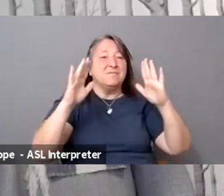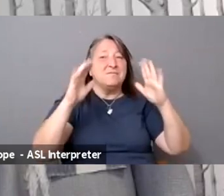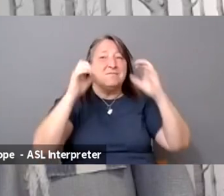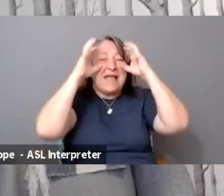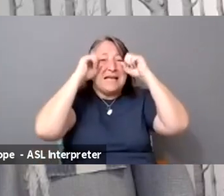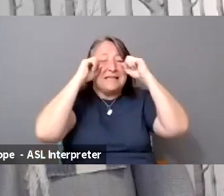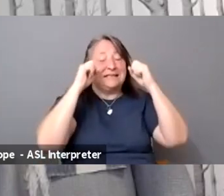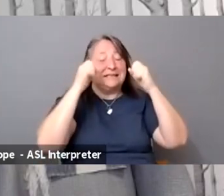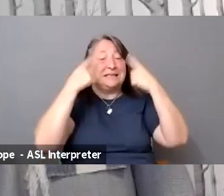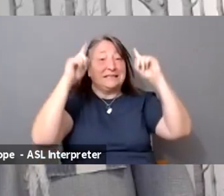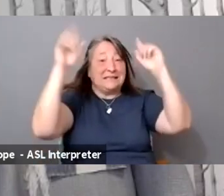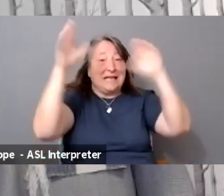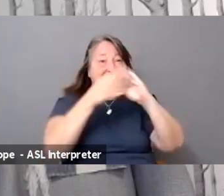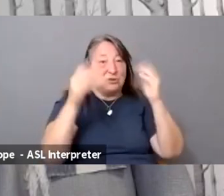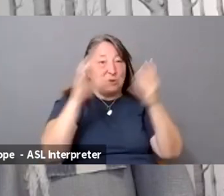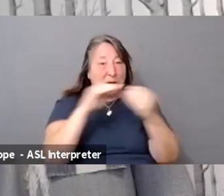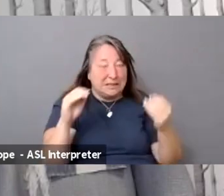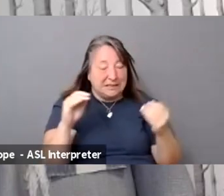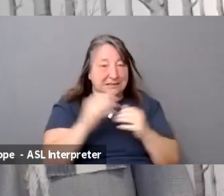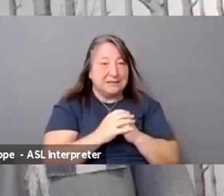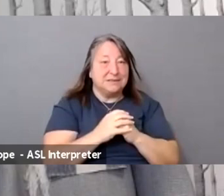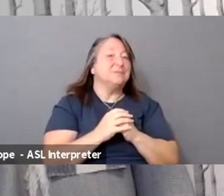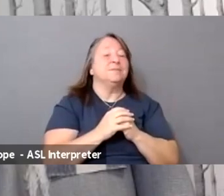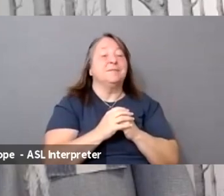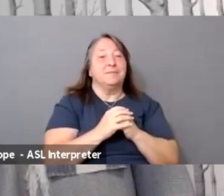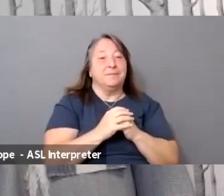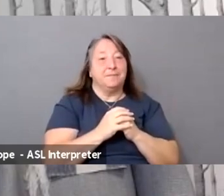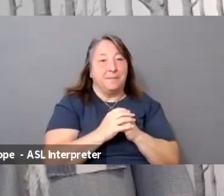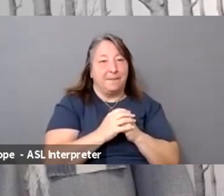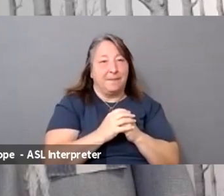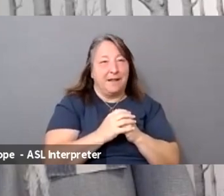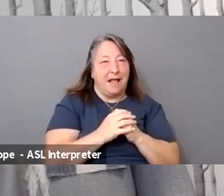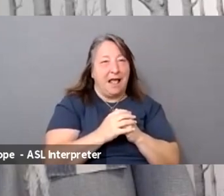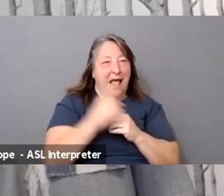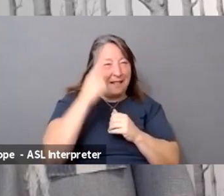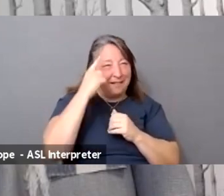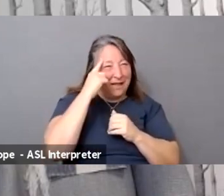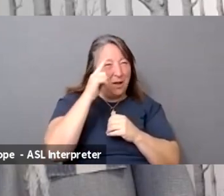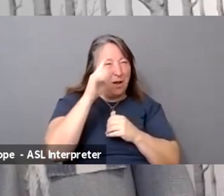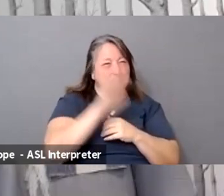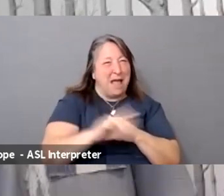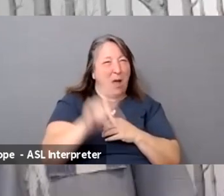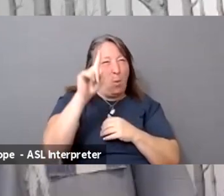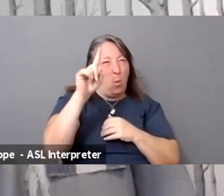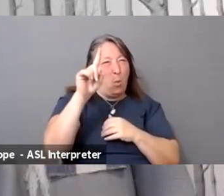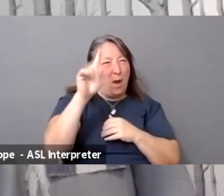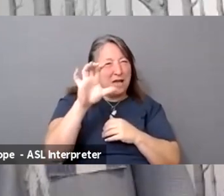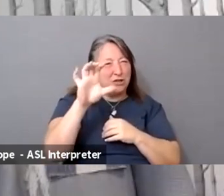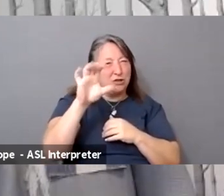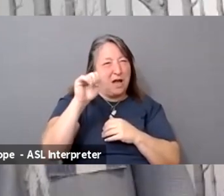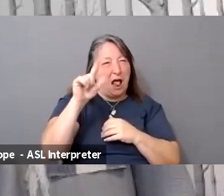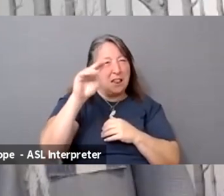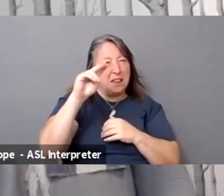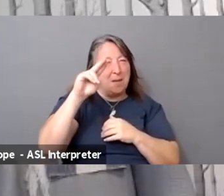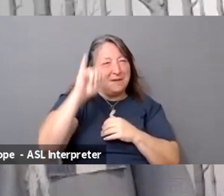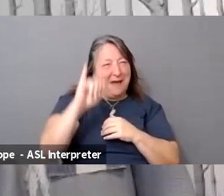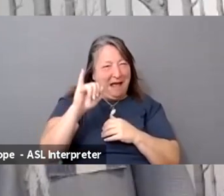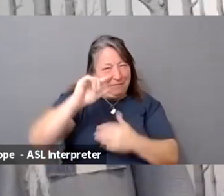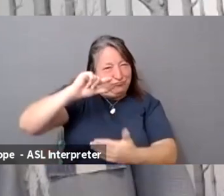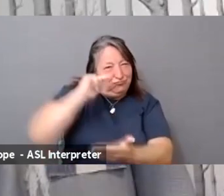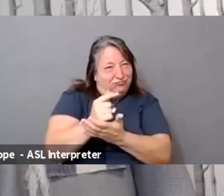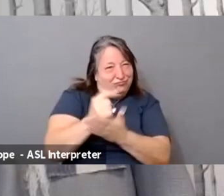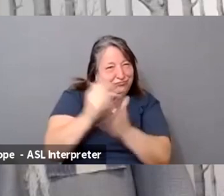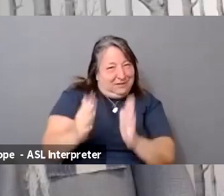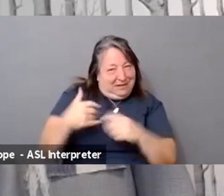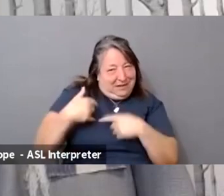those different initiatives I mentioned, there have been, I think there have been about 100 alumni for just from the last few years.